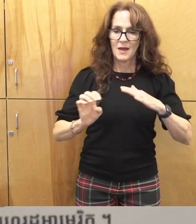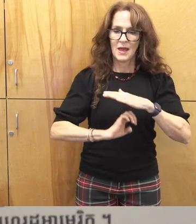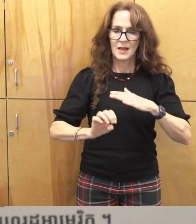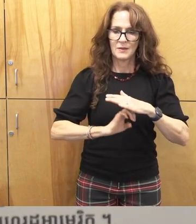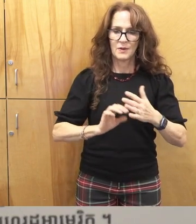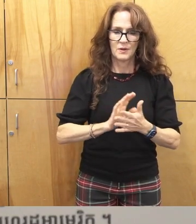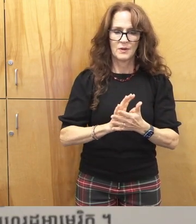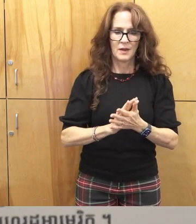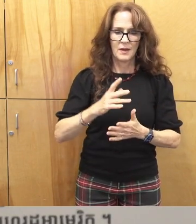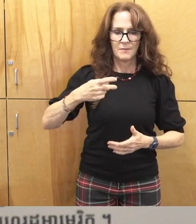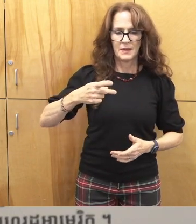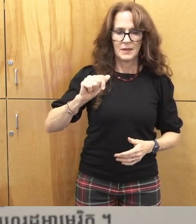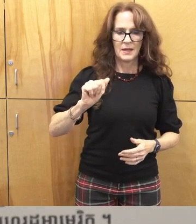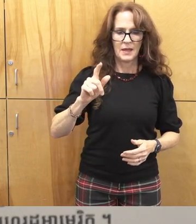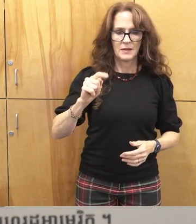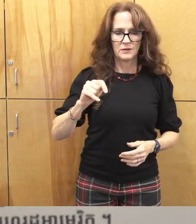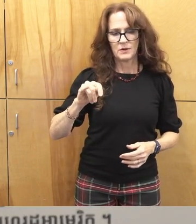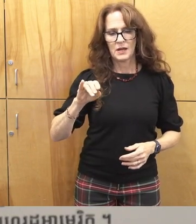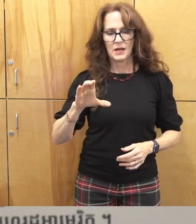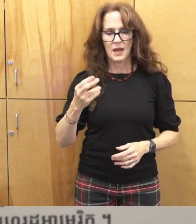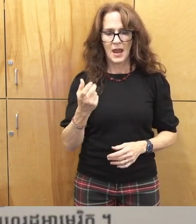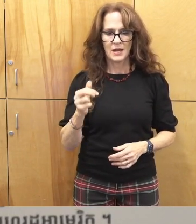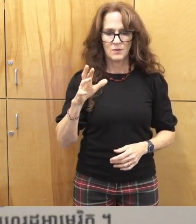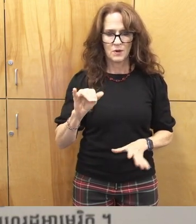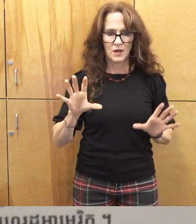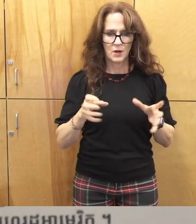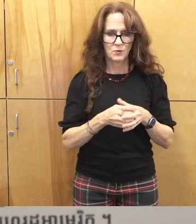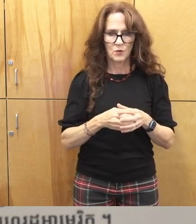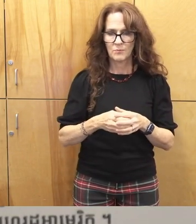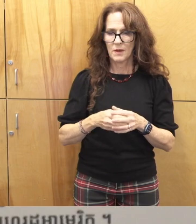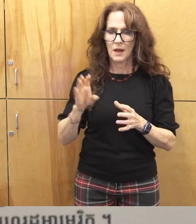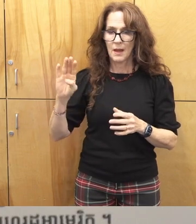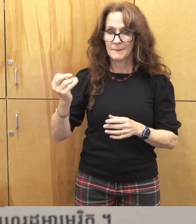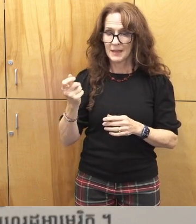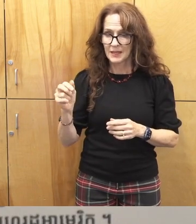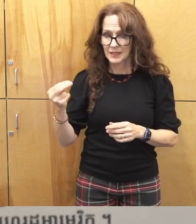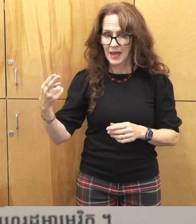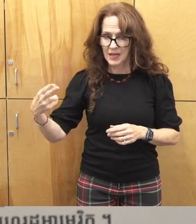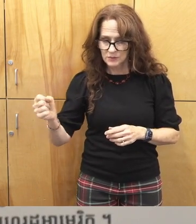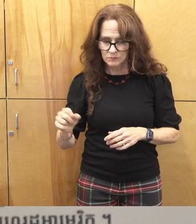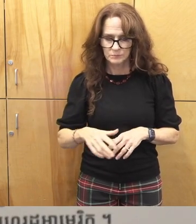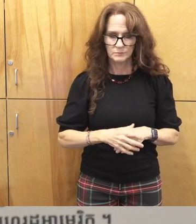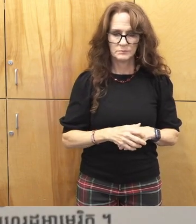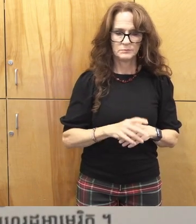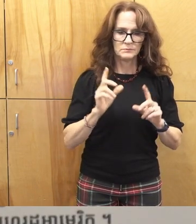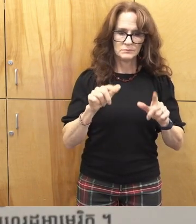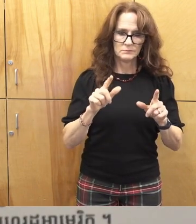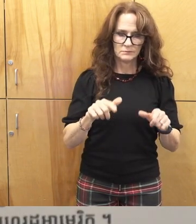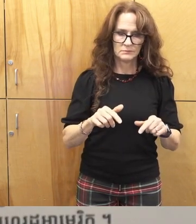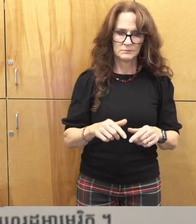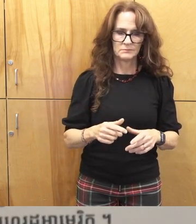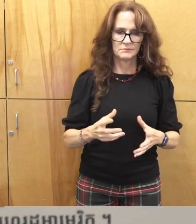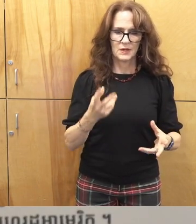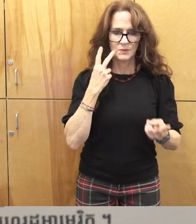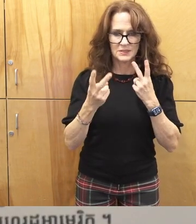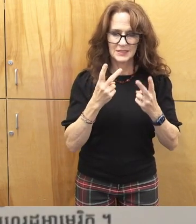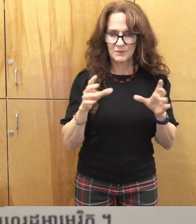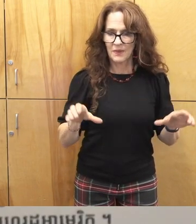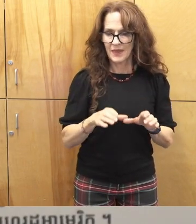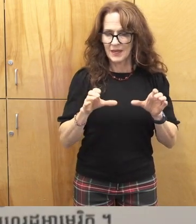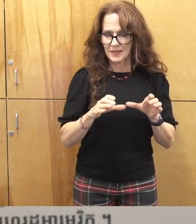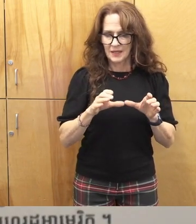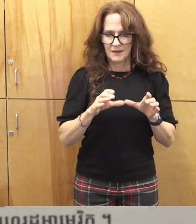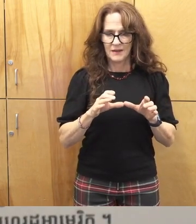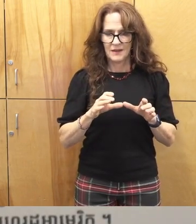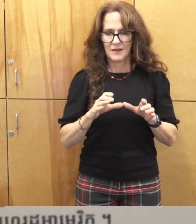school, Patrick Henry, had a group, as did Millikan High School, which is where I also attended, and I wanted to see what they did, and they